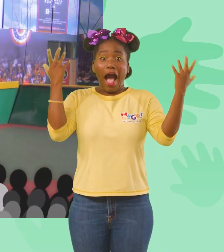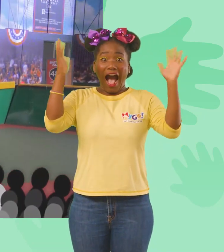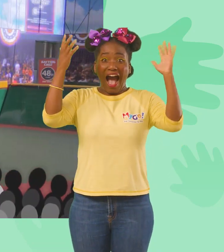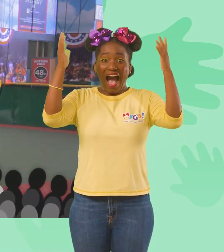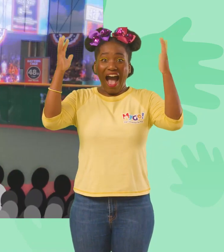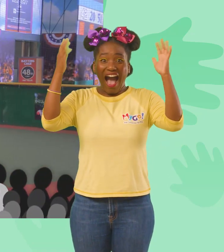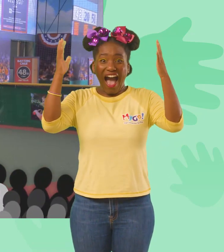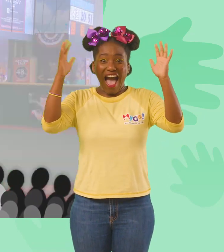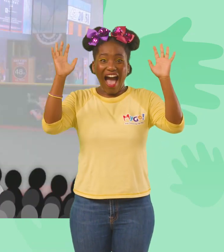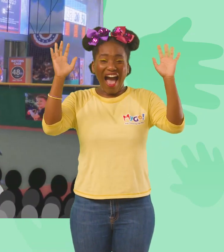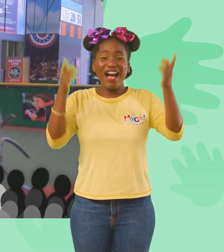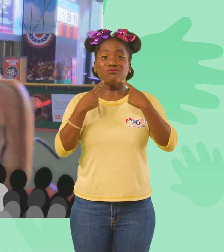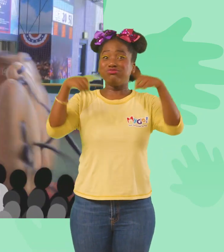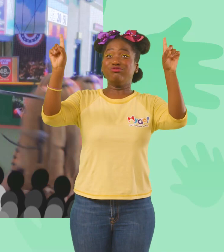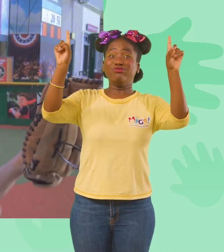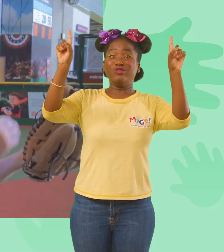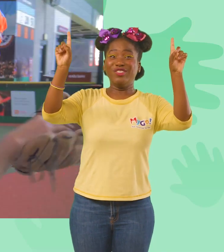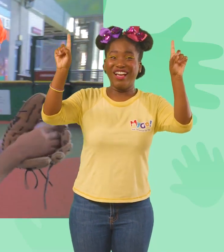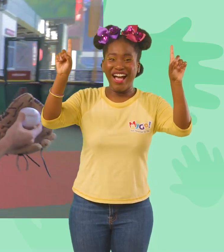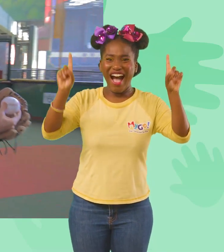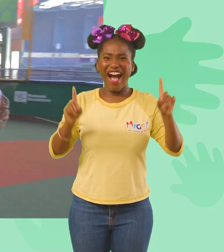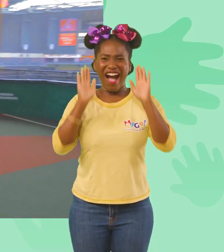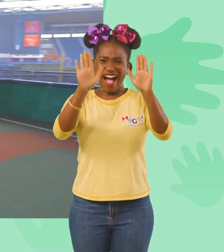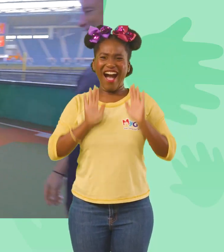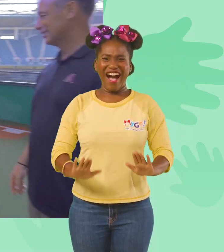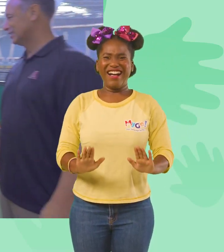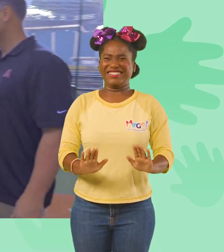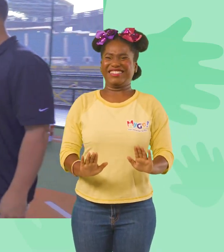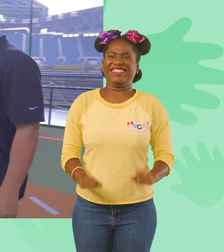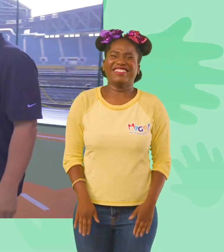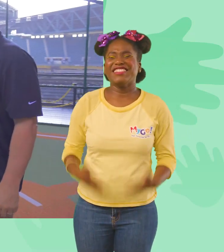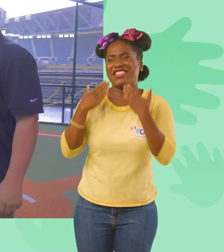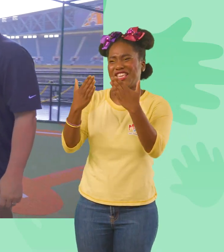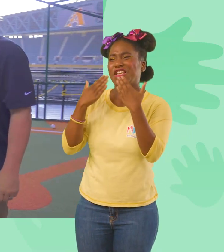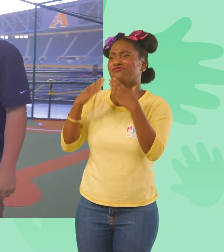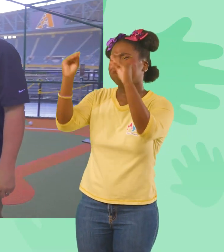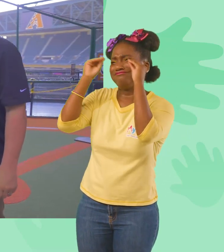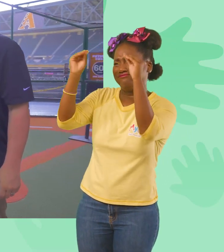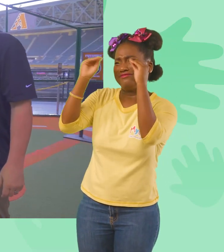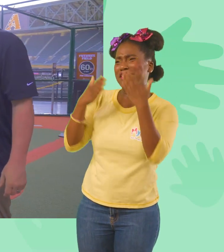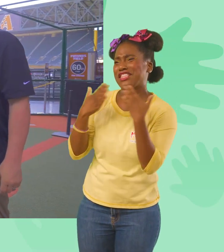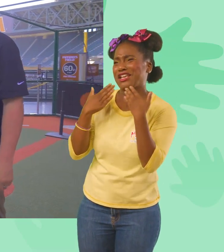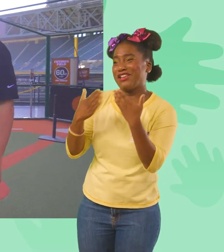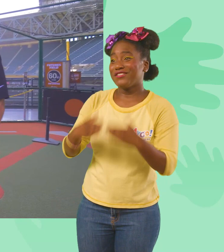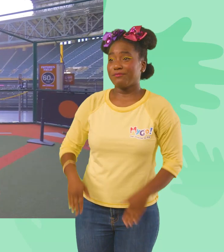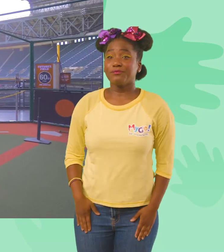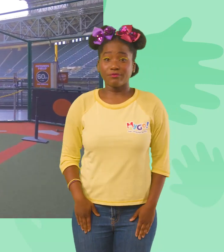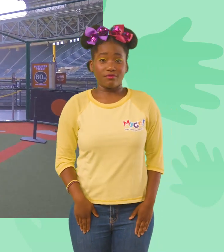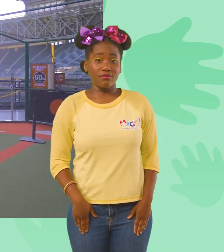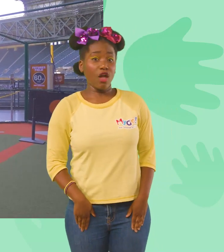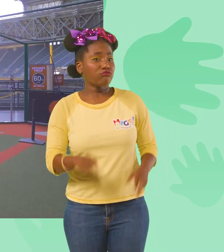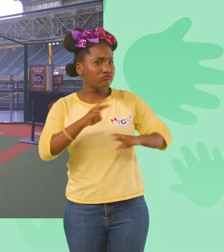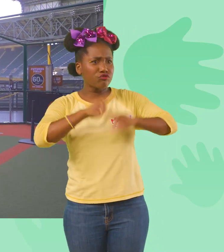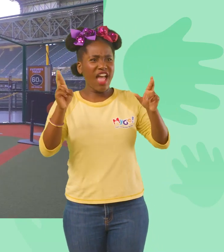Nice! Oh, yeah! I did it! Whoa! That was awesome! Thank you so much for teaching me! Blippi, looks like